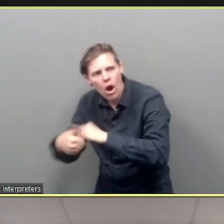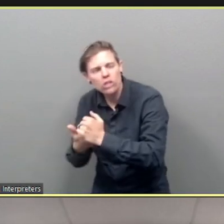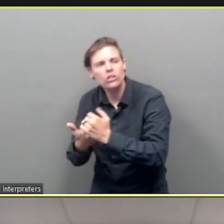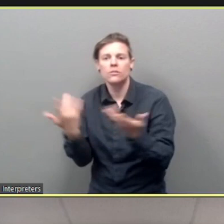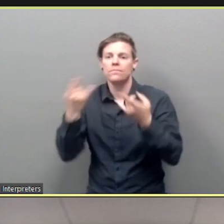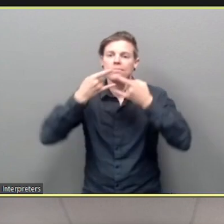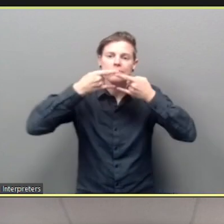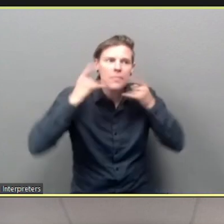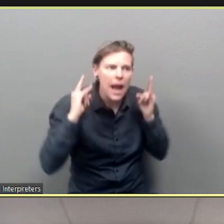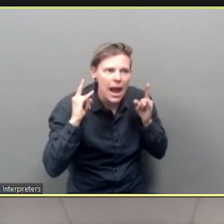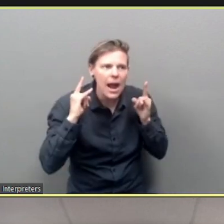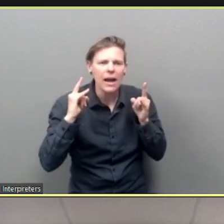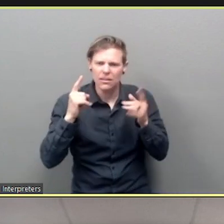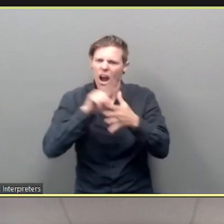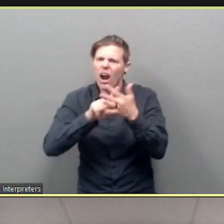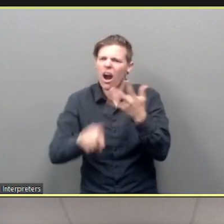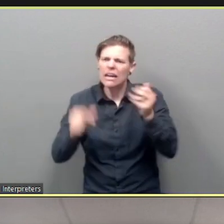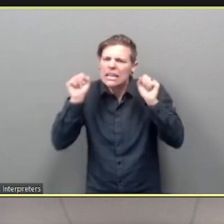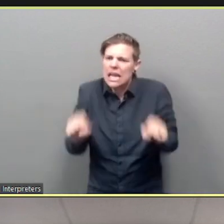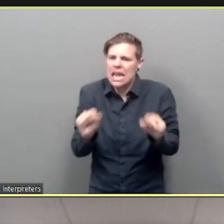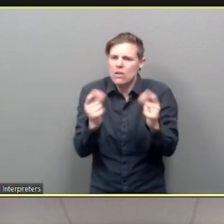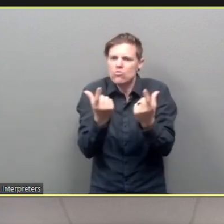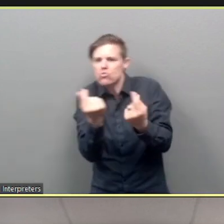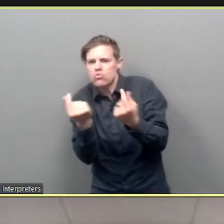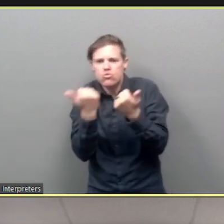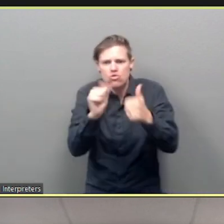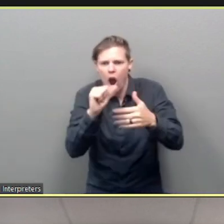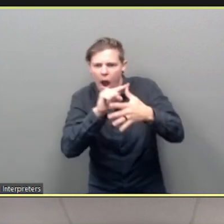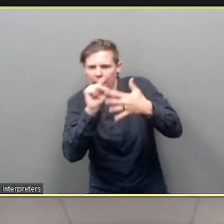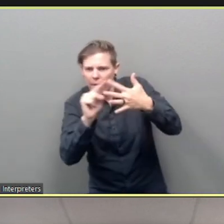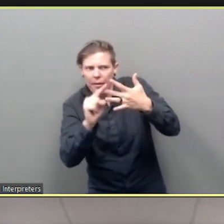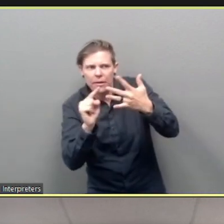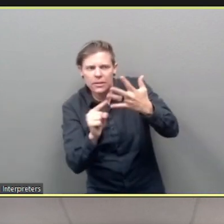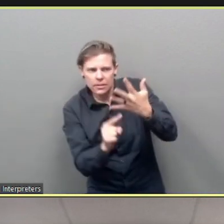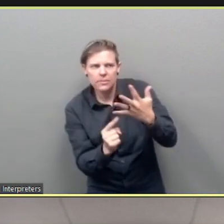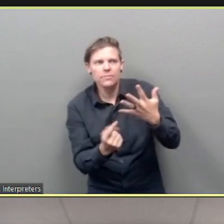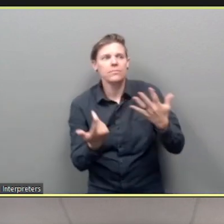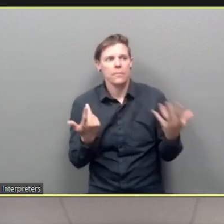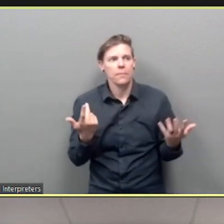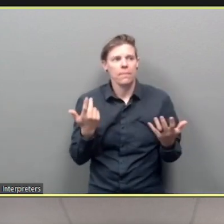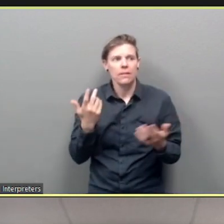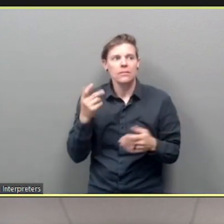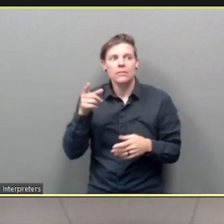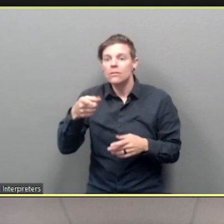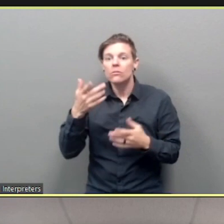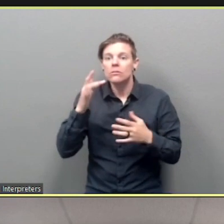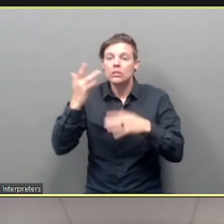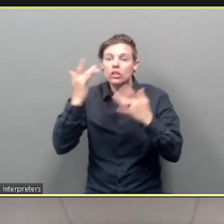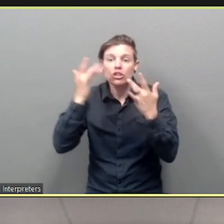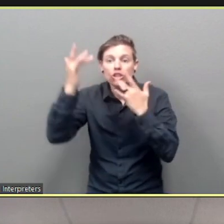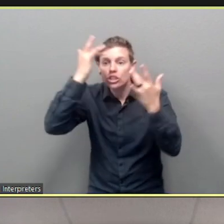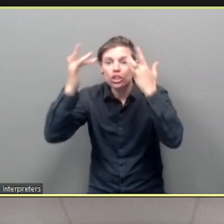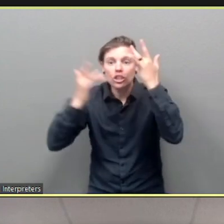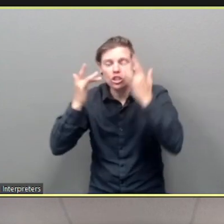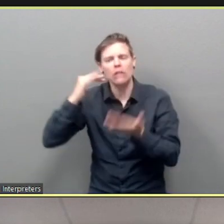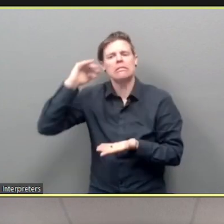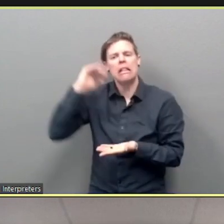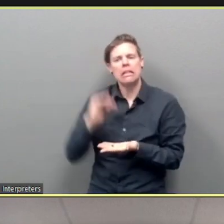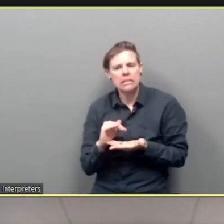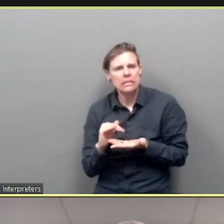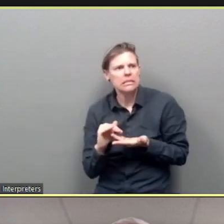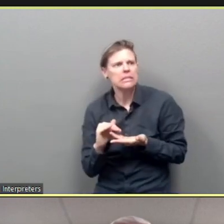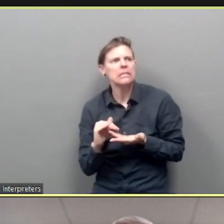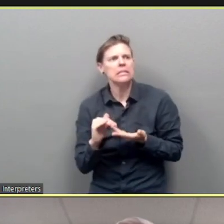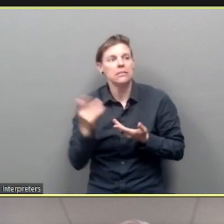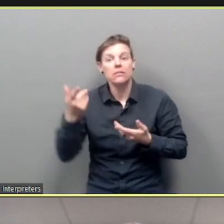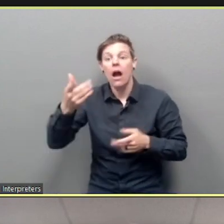important component, avoiding touching your face. You know, if you're in a crowd, don't spend a lot